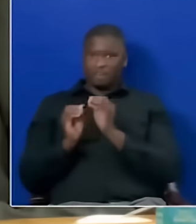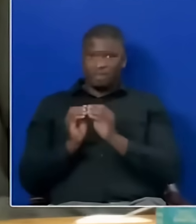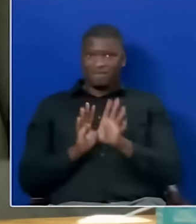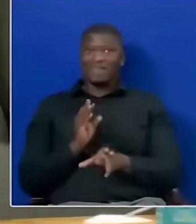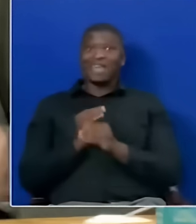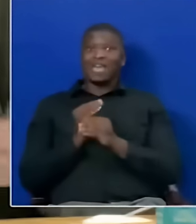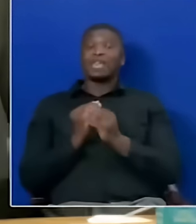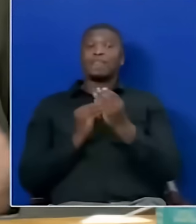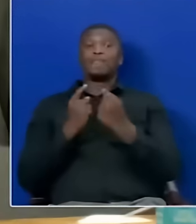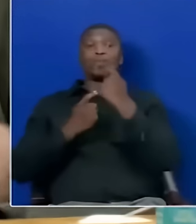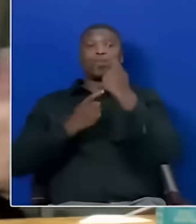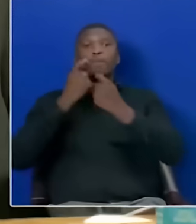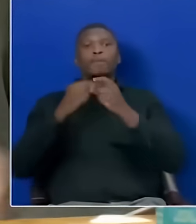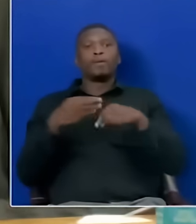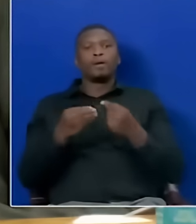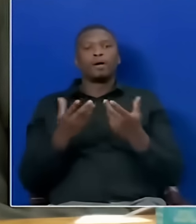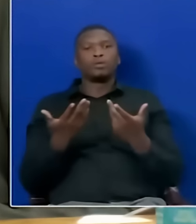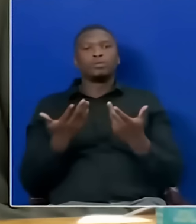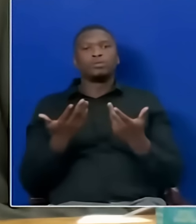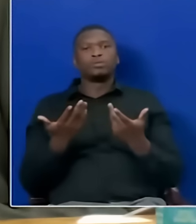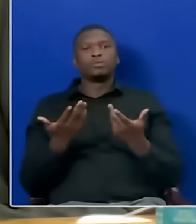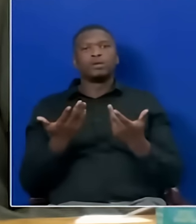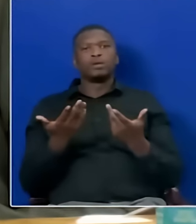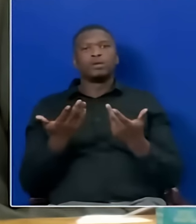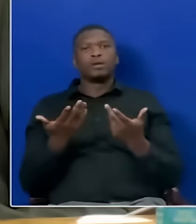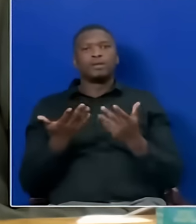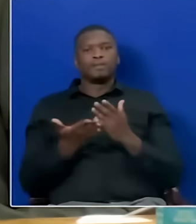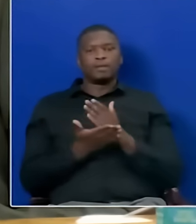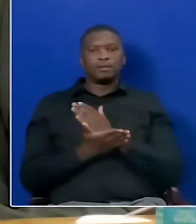about an omission of results, an omission of reference to